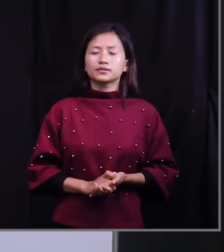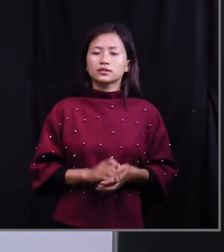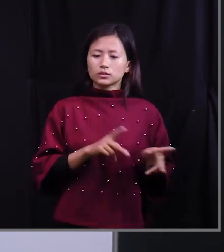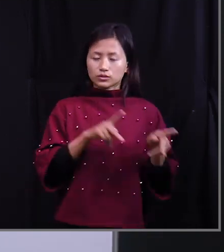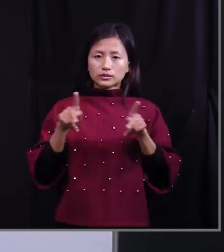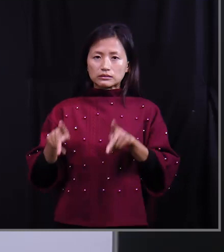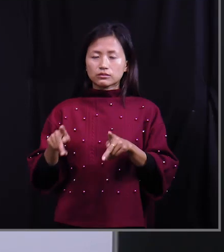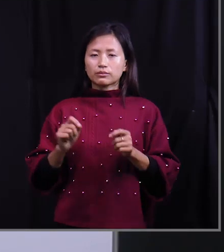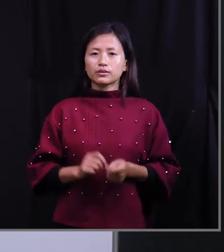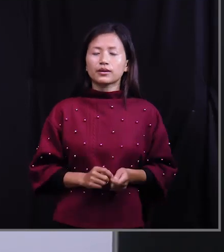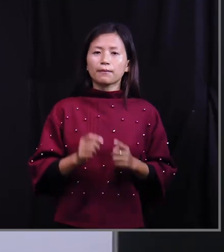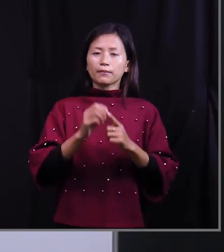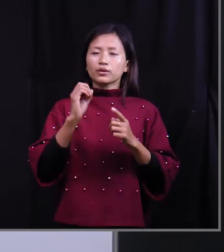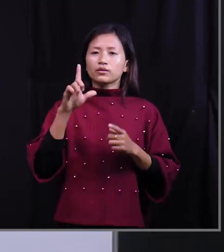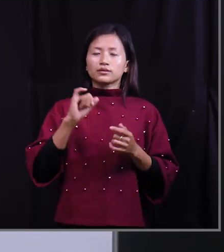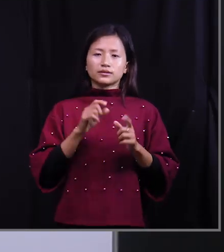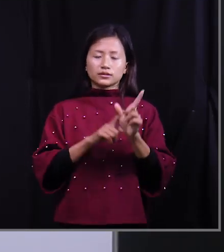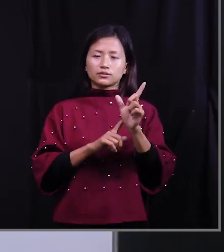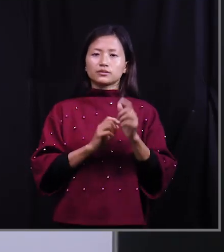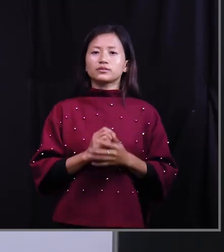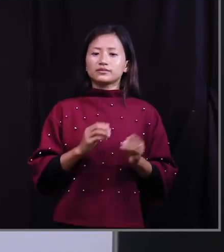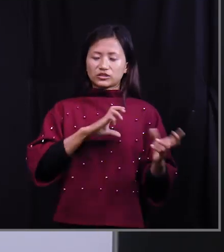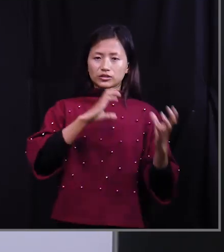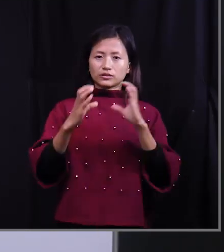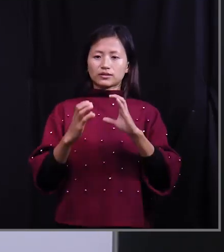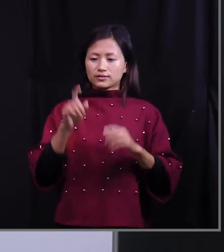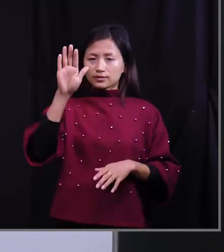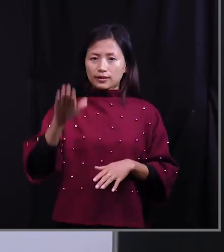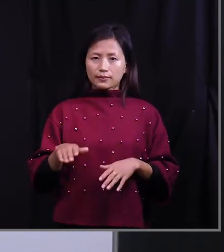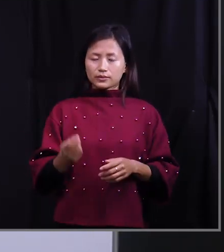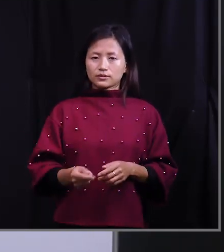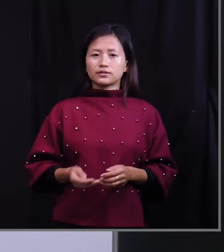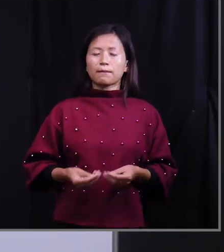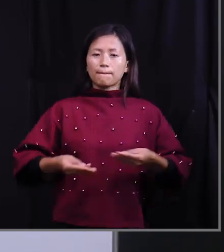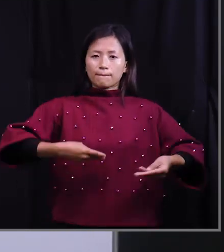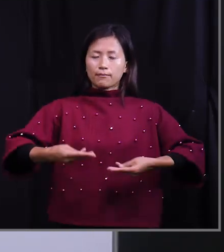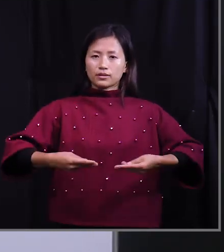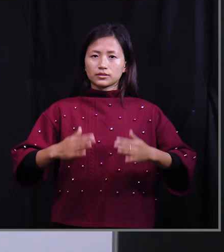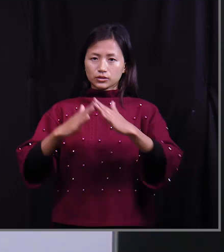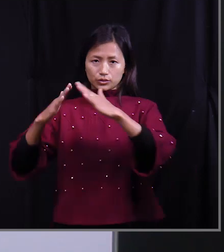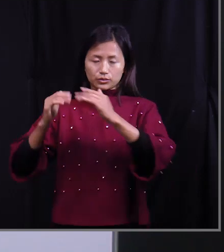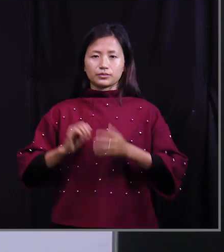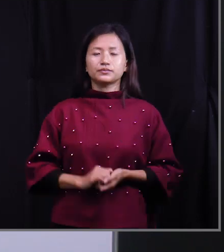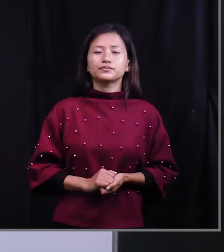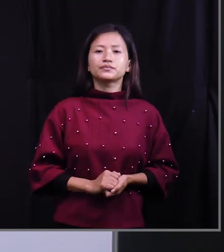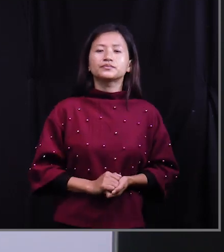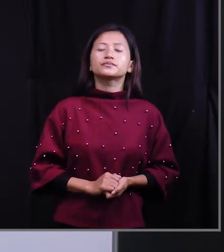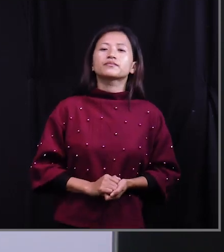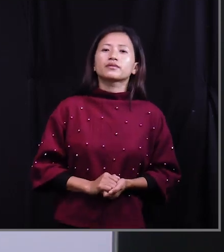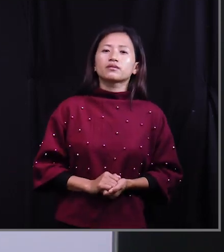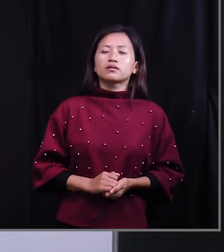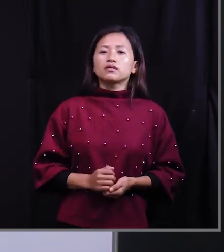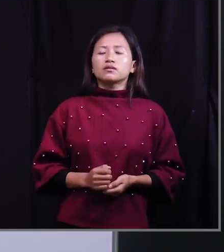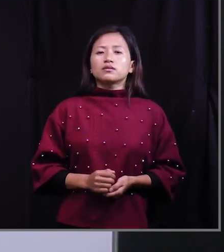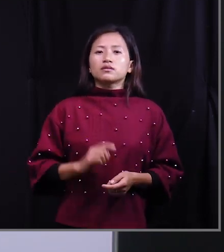plan and make policies according to the change that is happening in the market, or according to the change that is happening in the